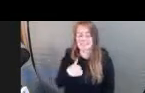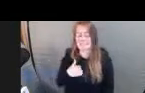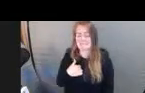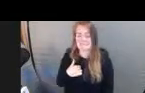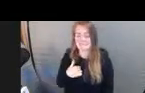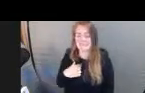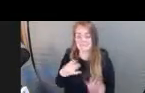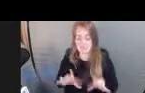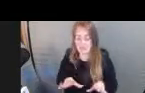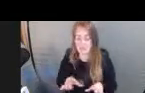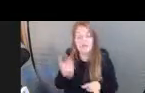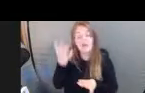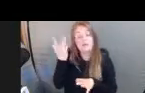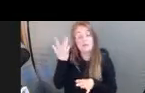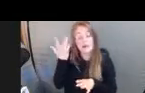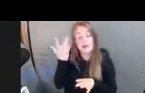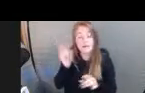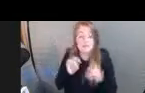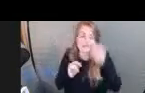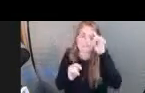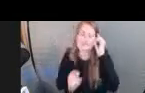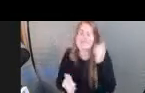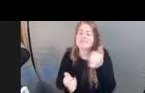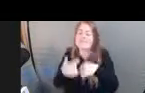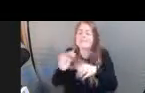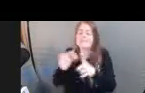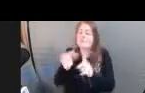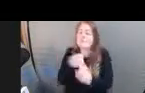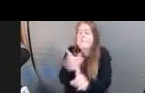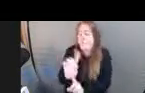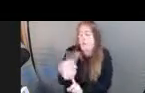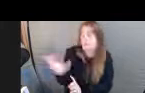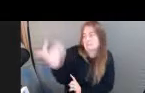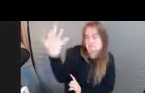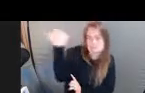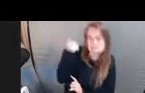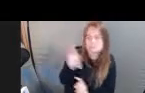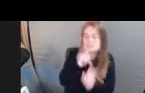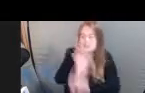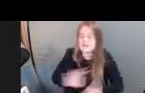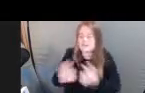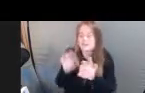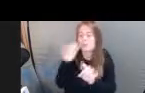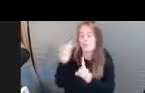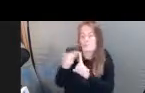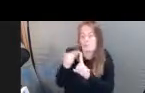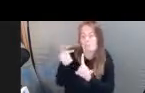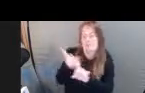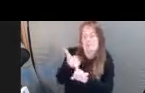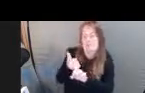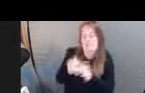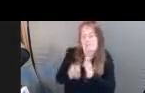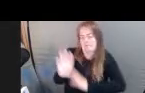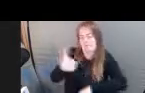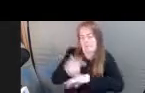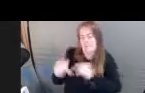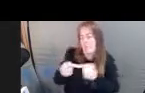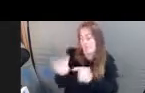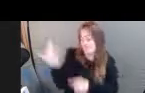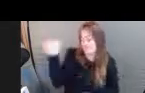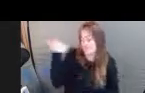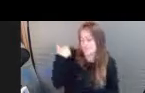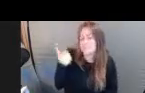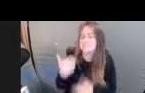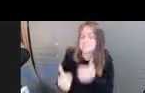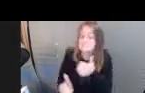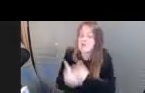reason for that is actually the origins of the words. It's so important to understand the origin of where something comes from. Now, I've been told a number of times that the